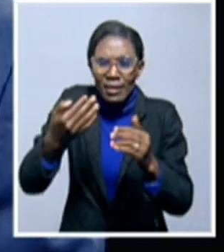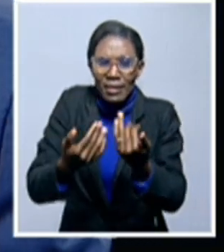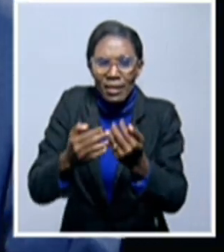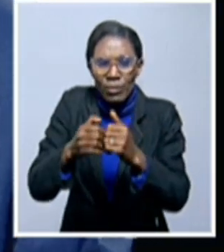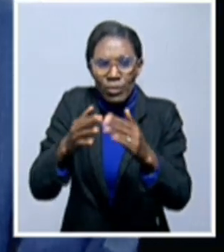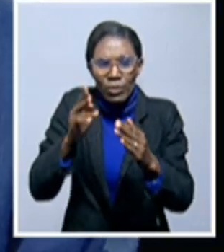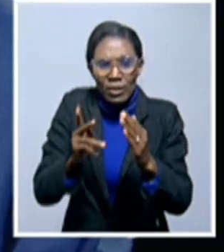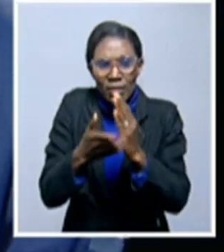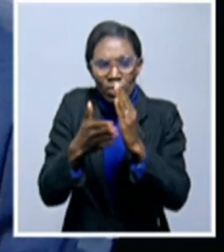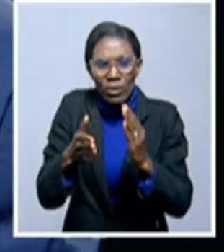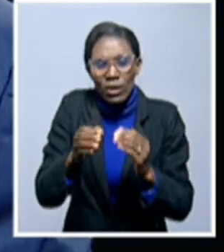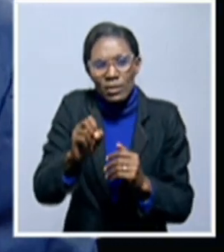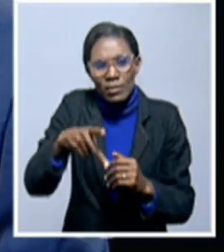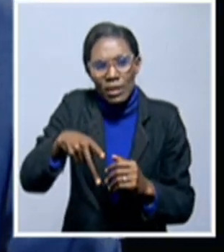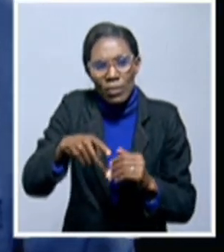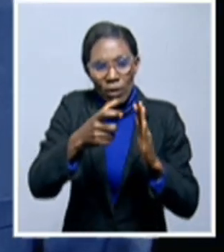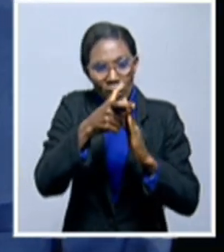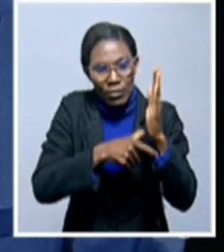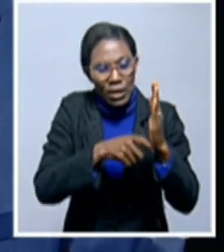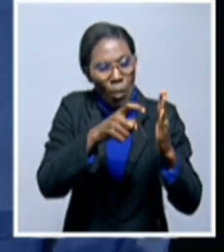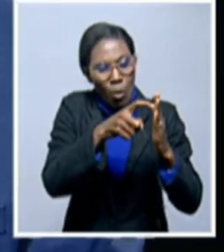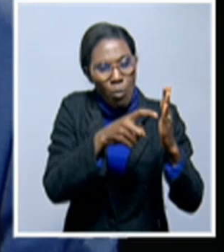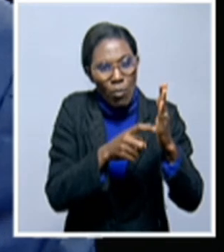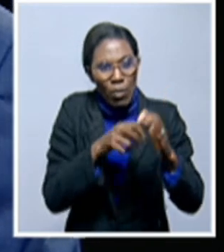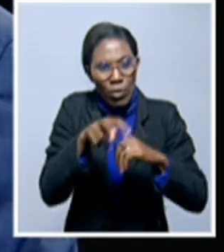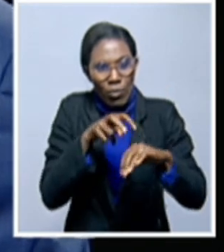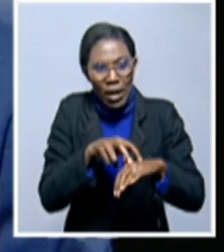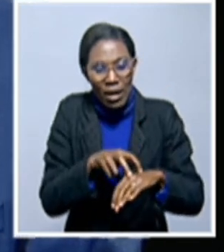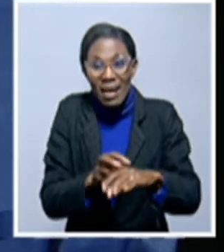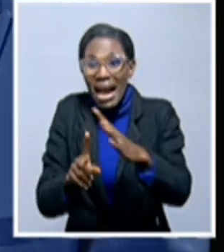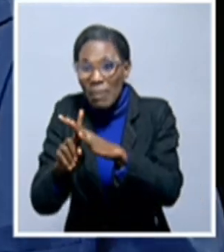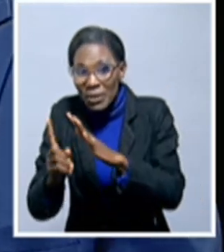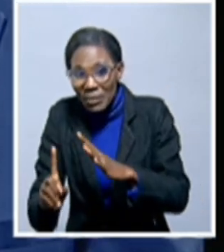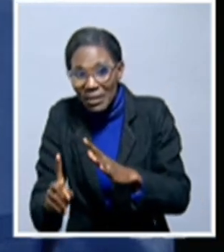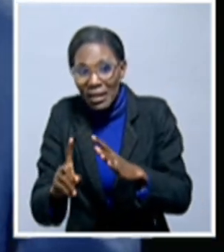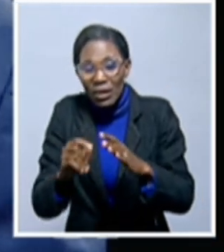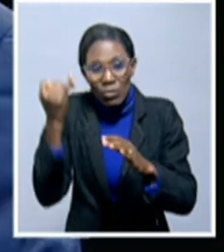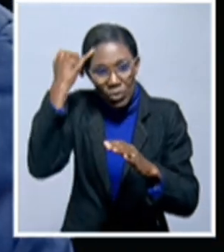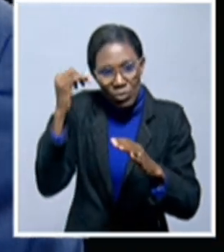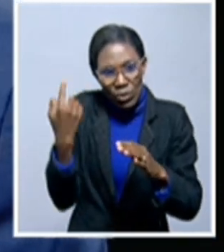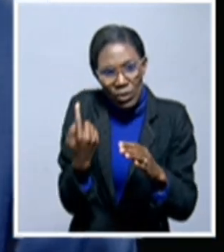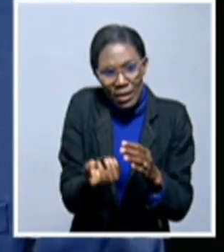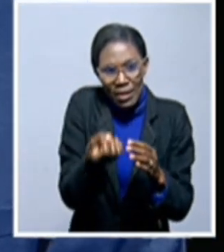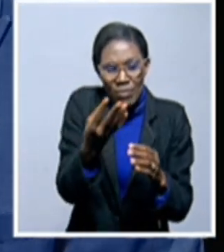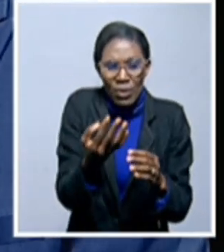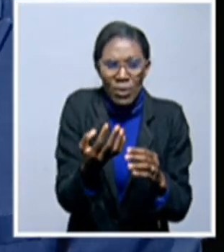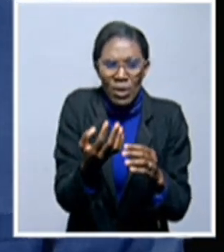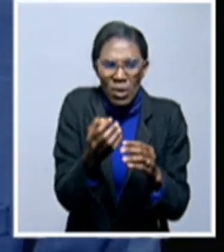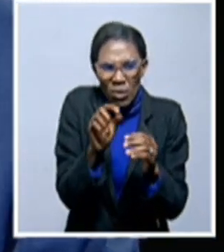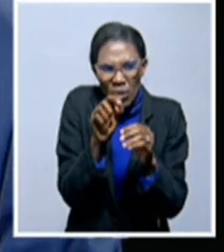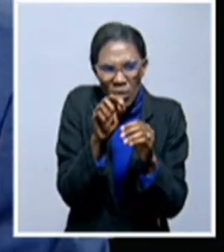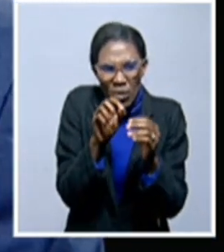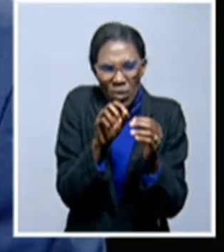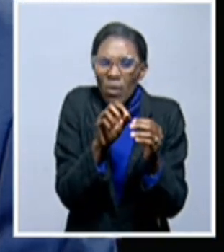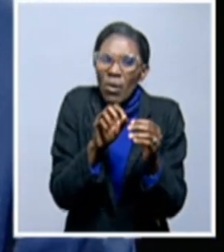Parliament. That's how the calendar of Parliament is set up. So what happened is a motion only runs for the duration of the session. Should a session